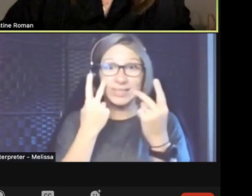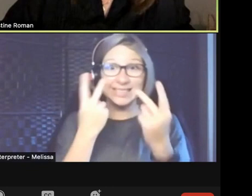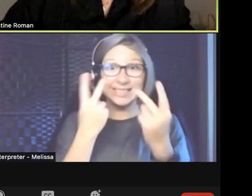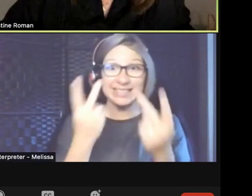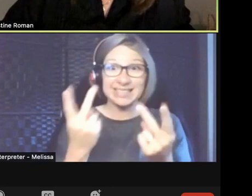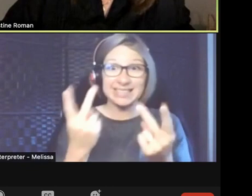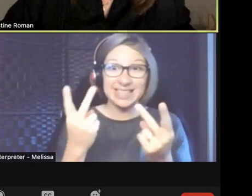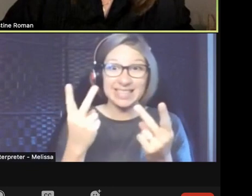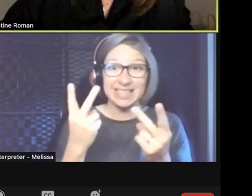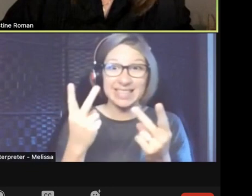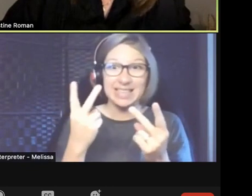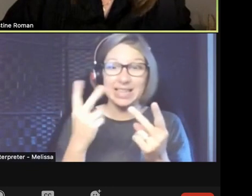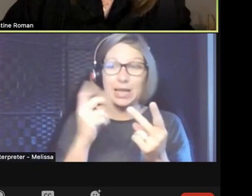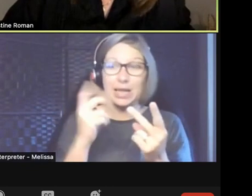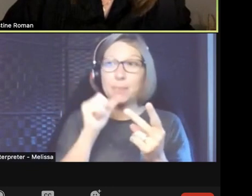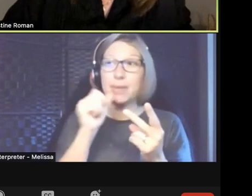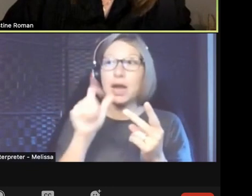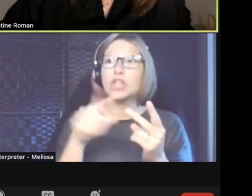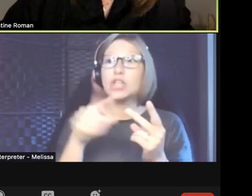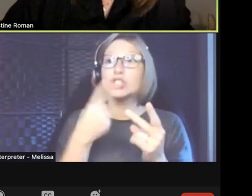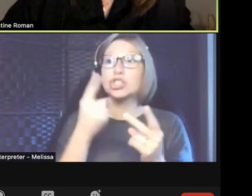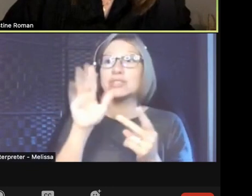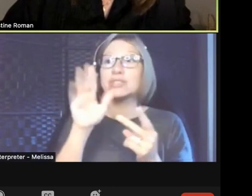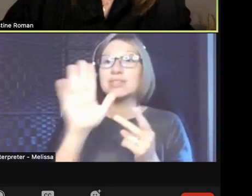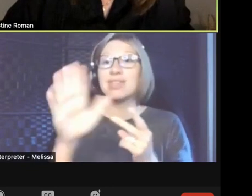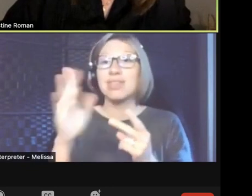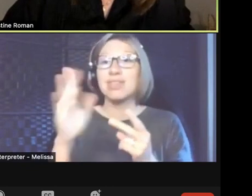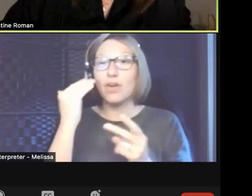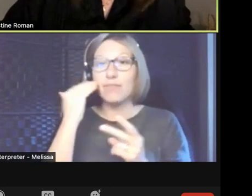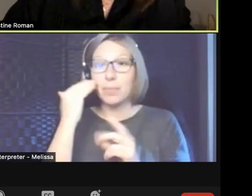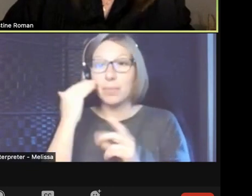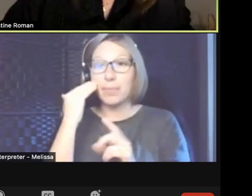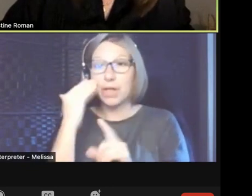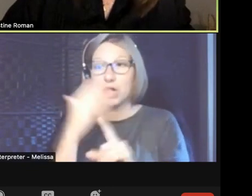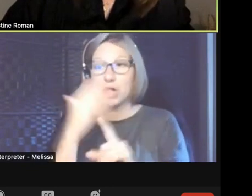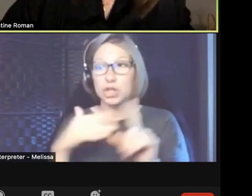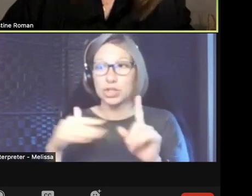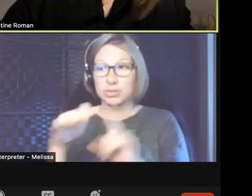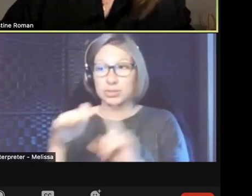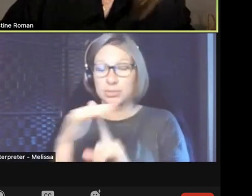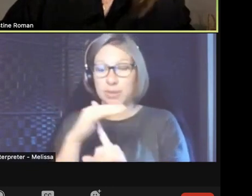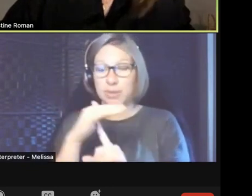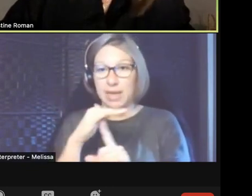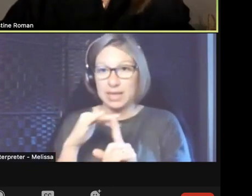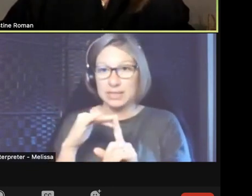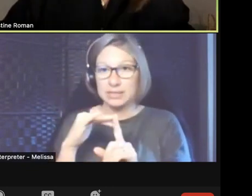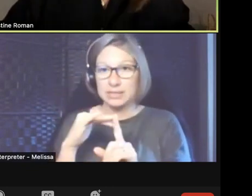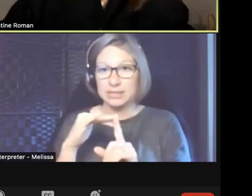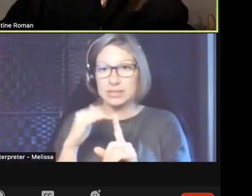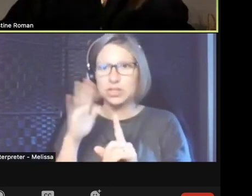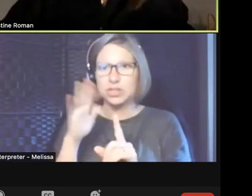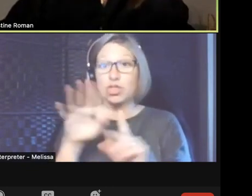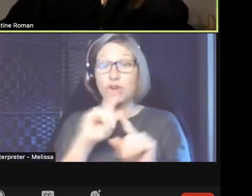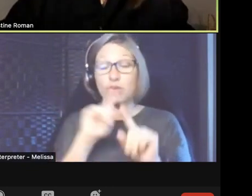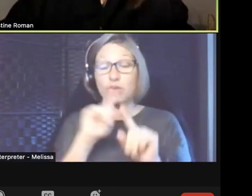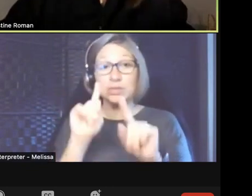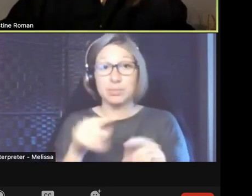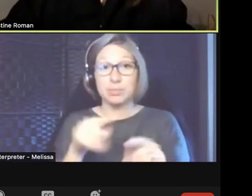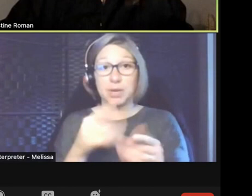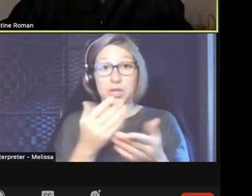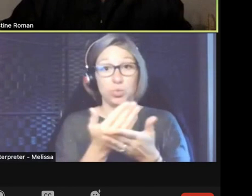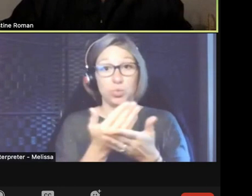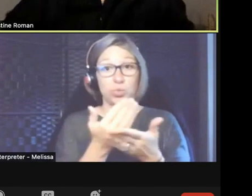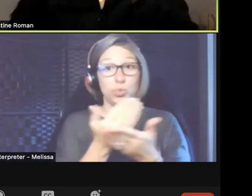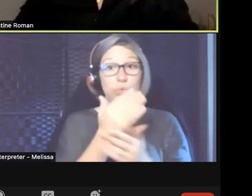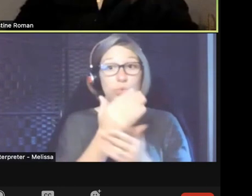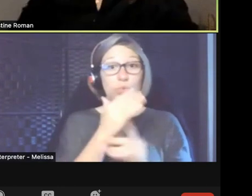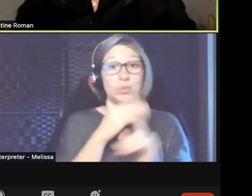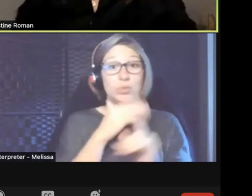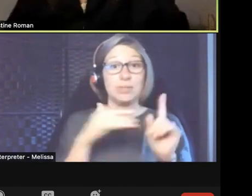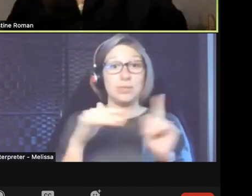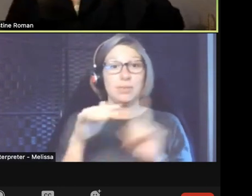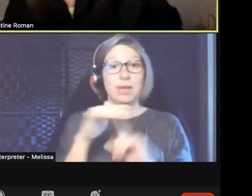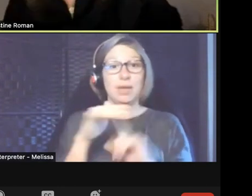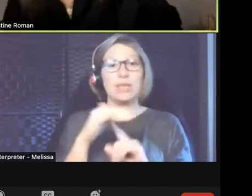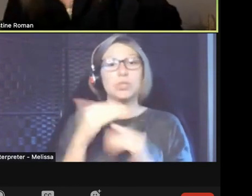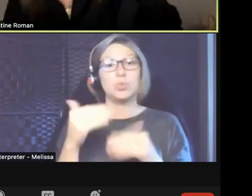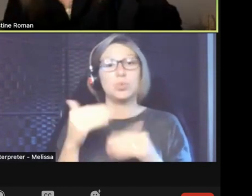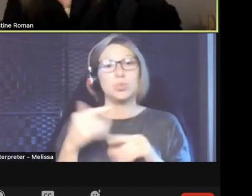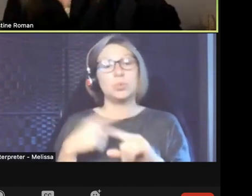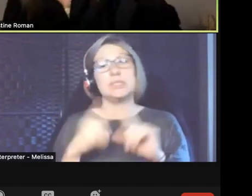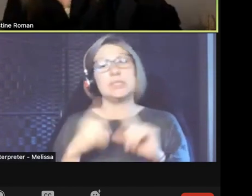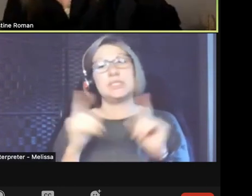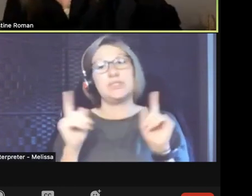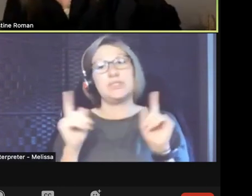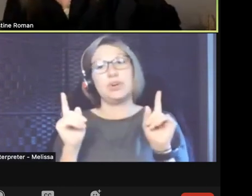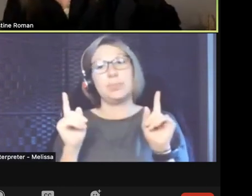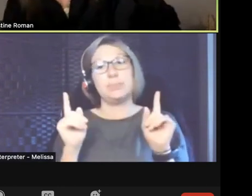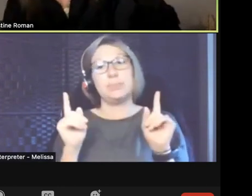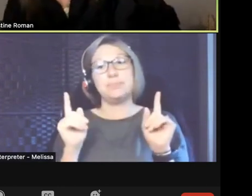just their familiar space, because their response to the novel space will be so very different. So that's a big deal. And we're